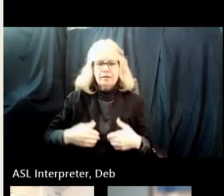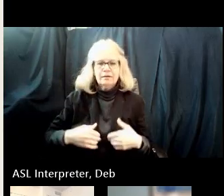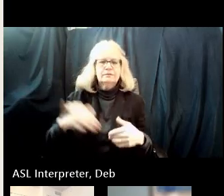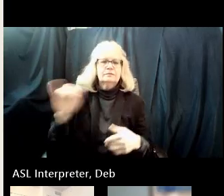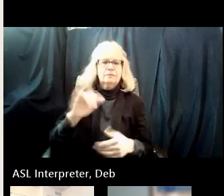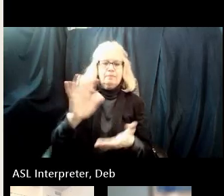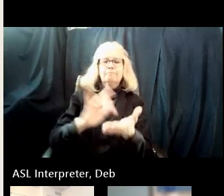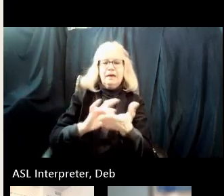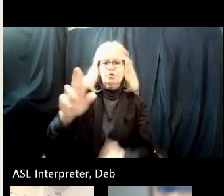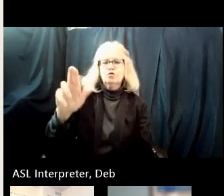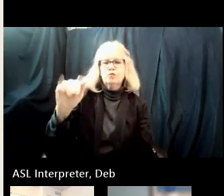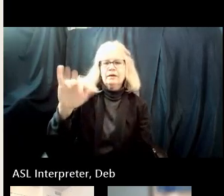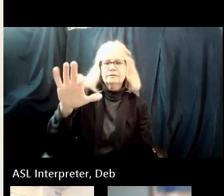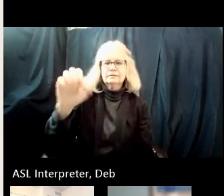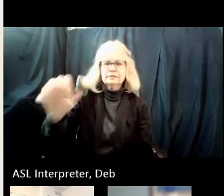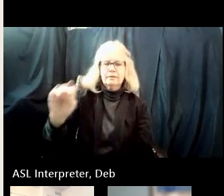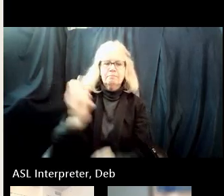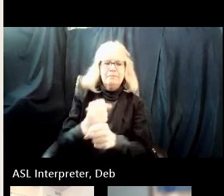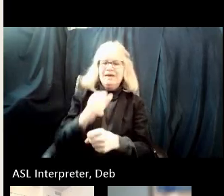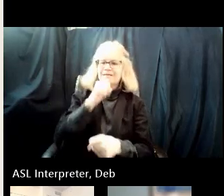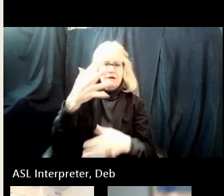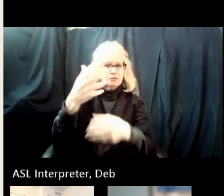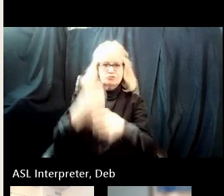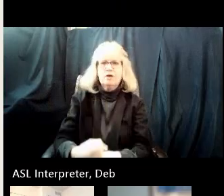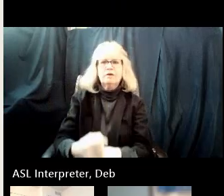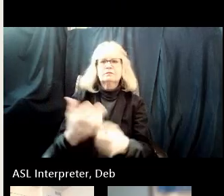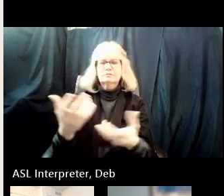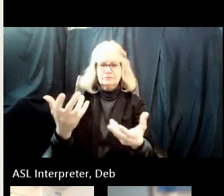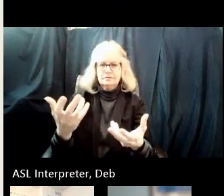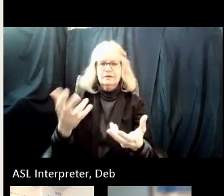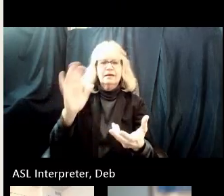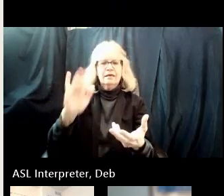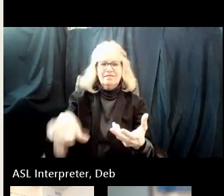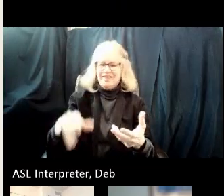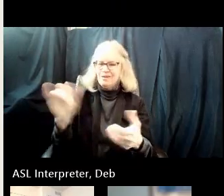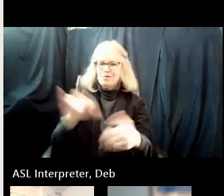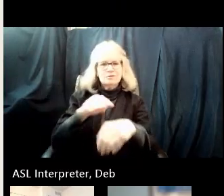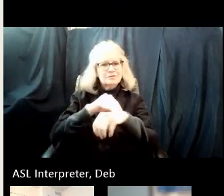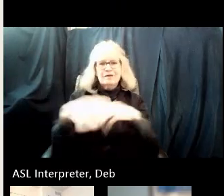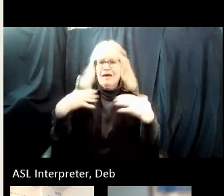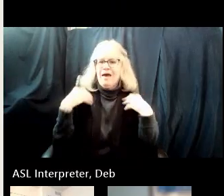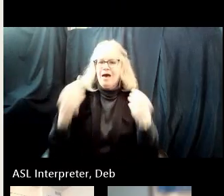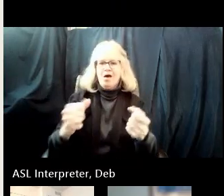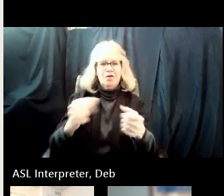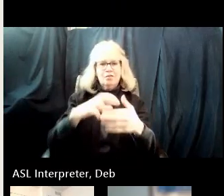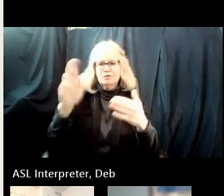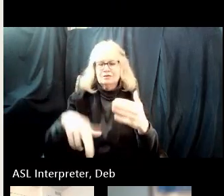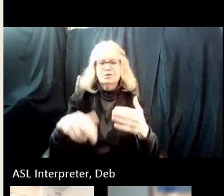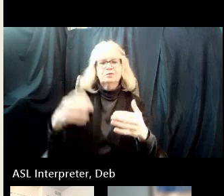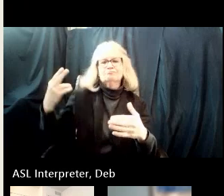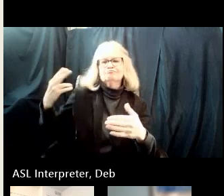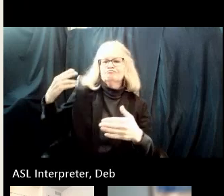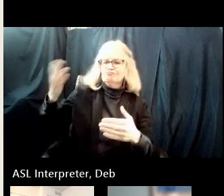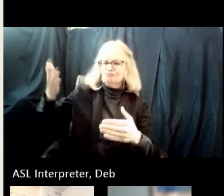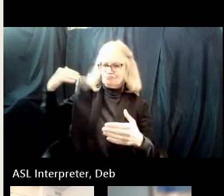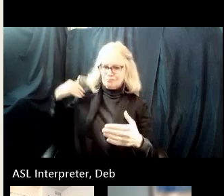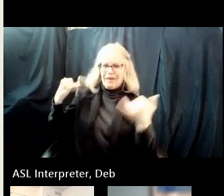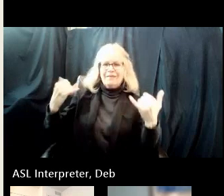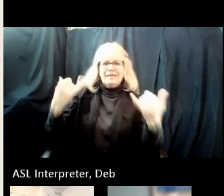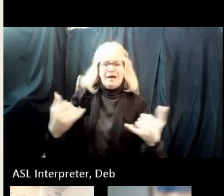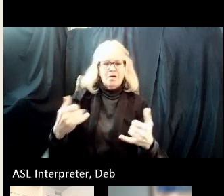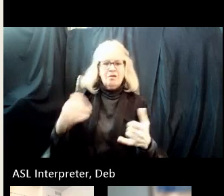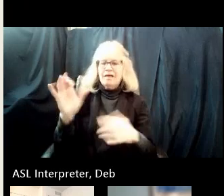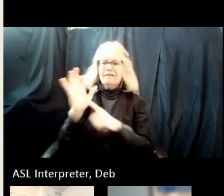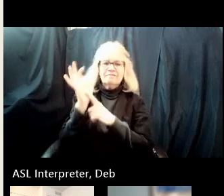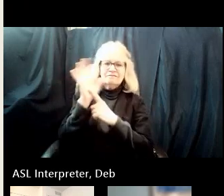racism has created mistrust that has also shaped health outcomes historically and currently. Events like forced